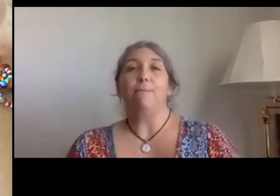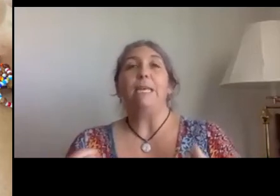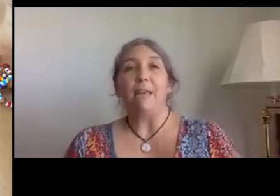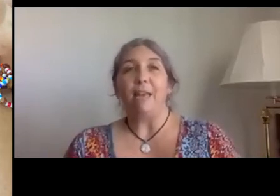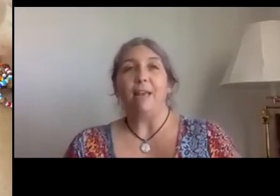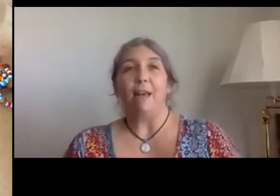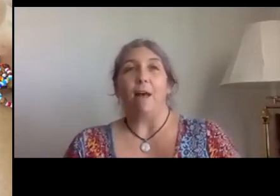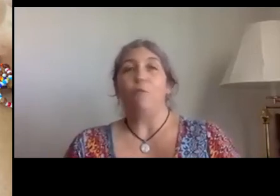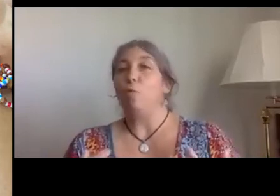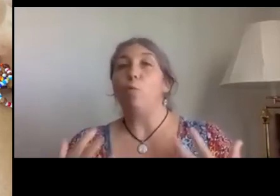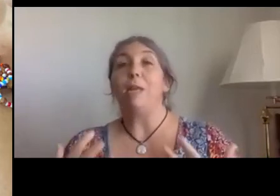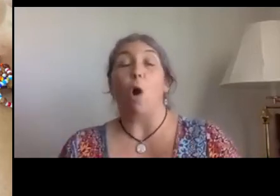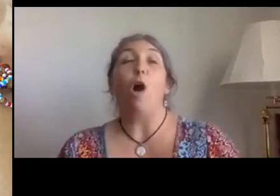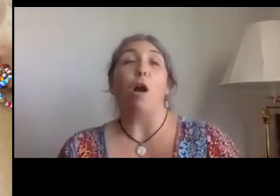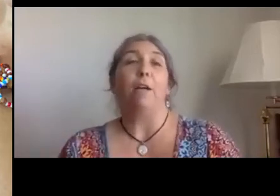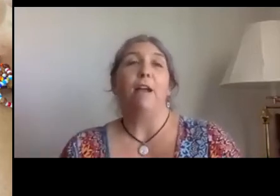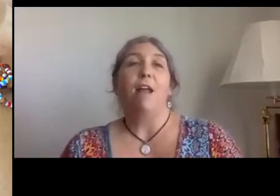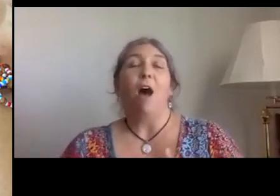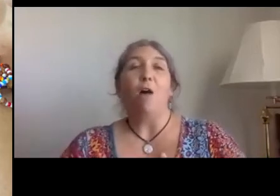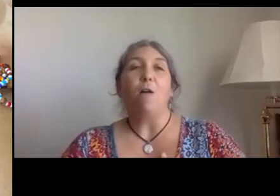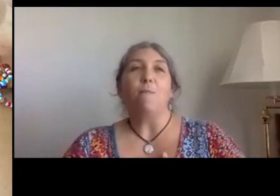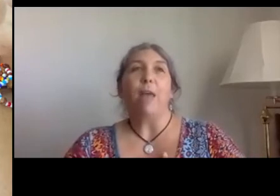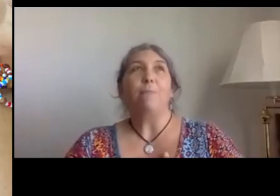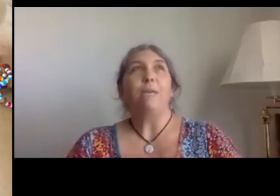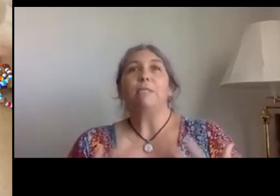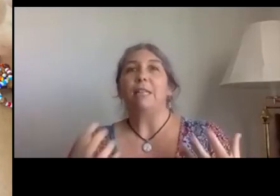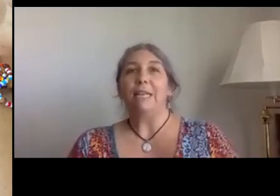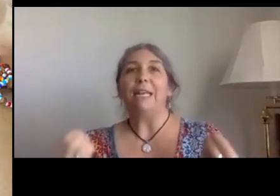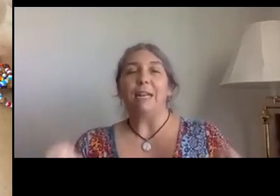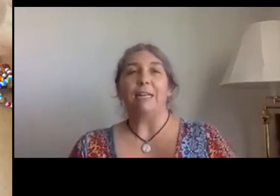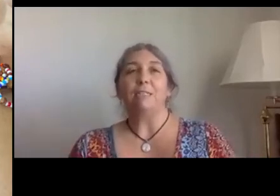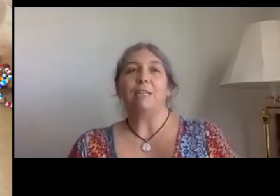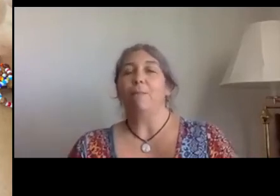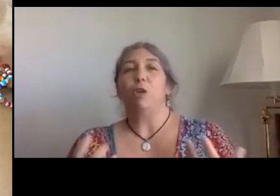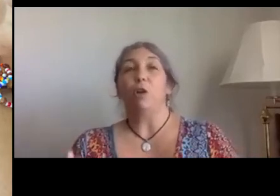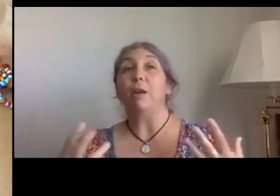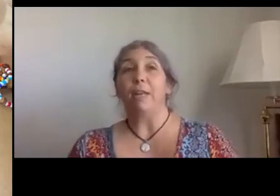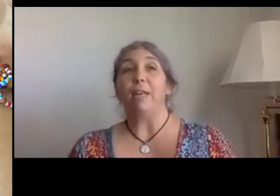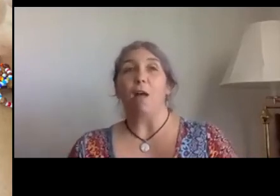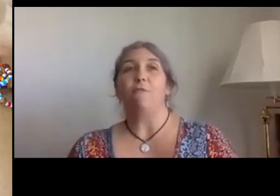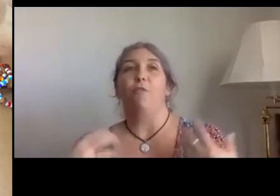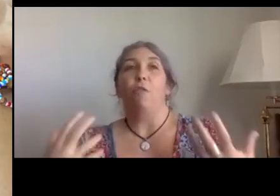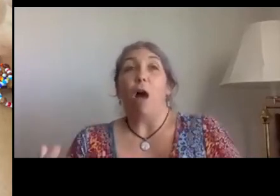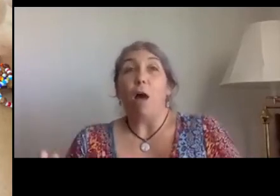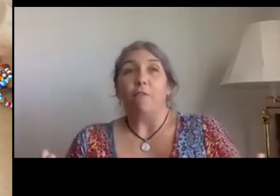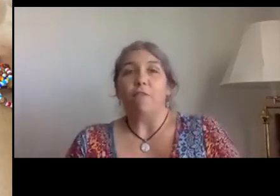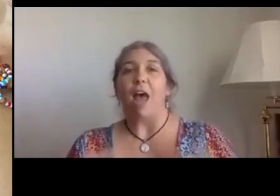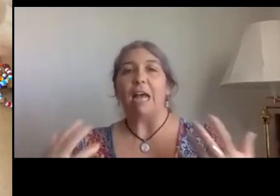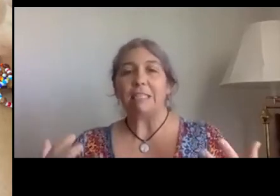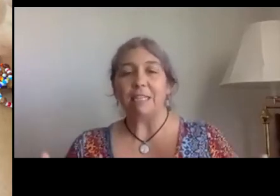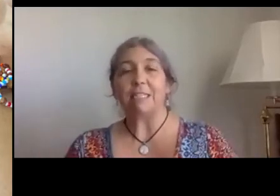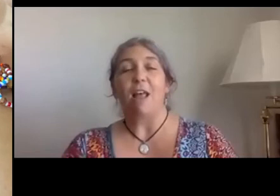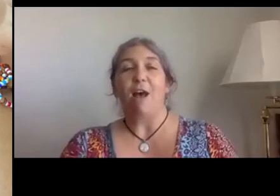the being of who we are and being able to lean into the purity of love,